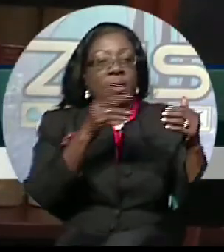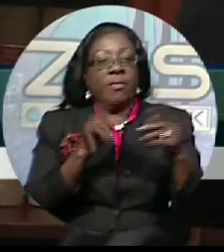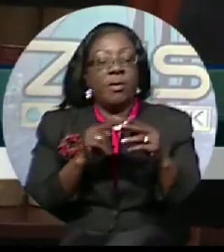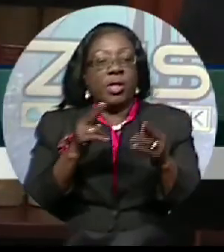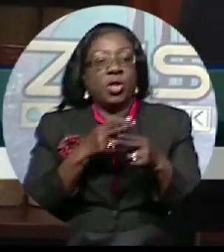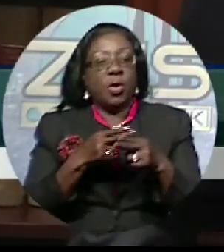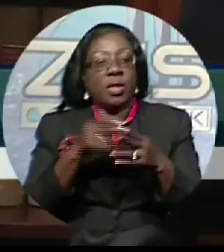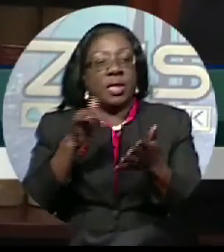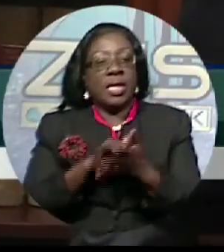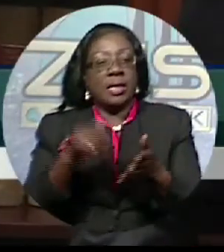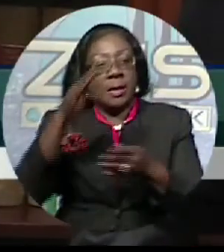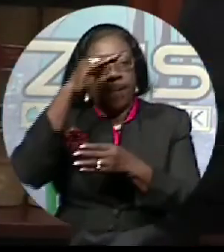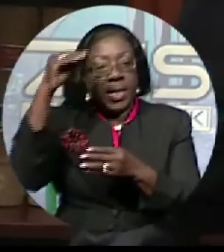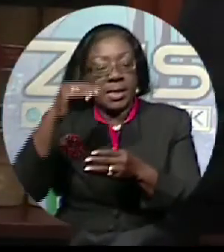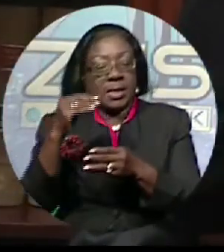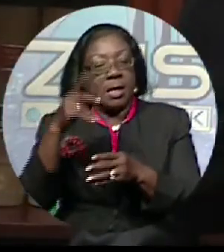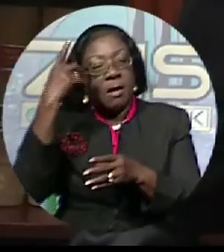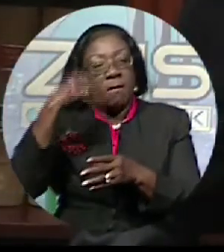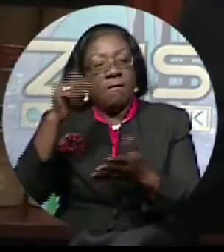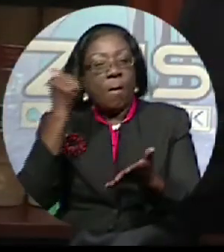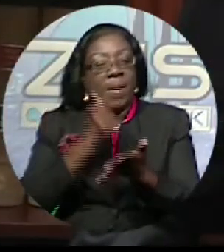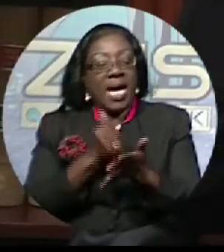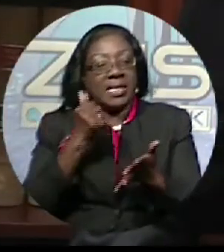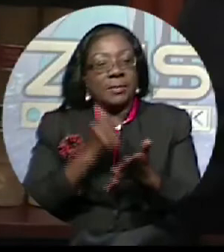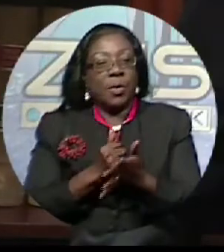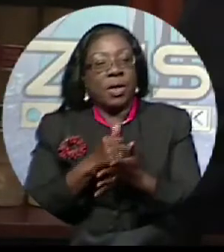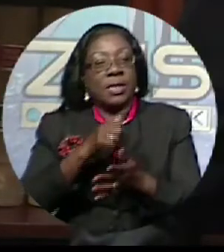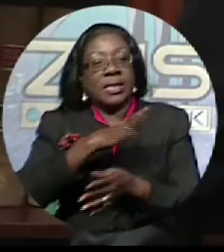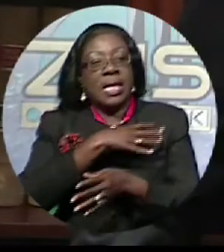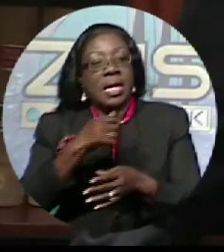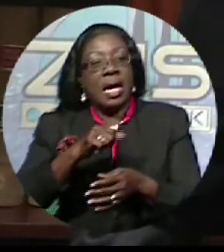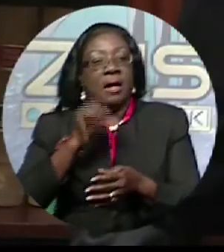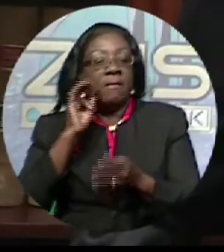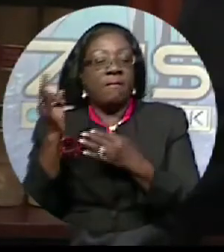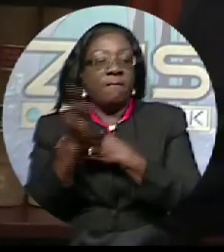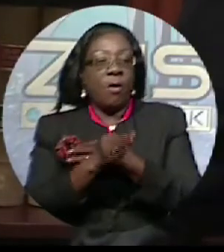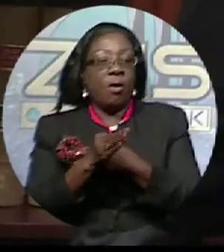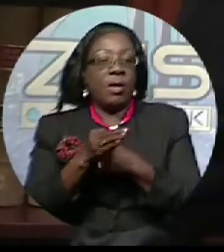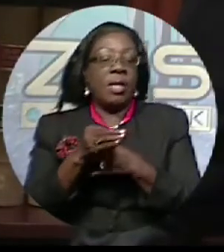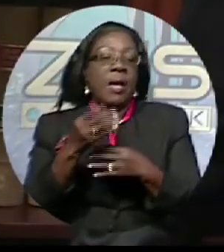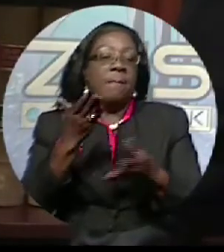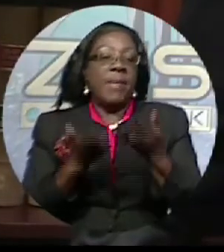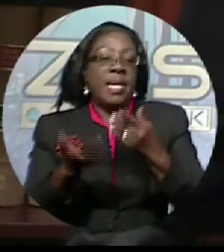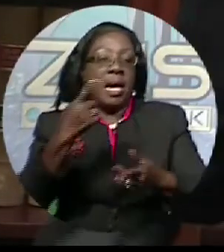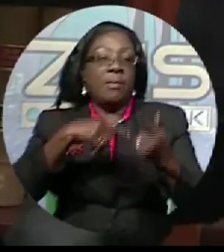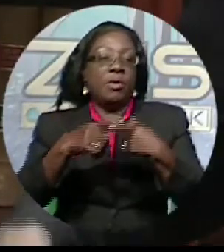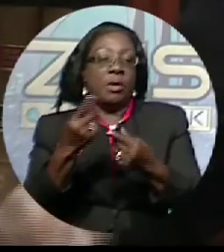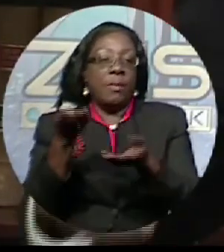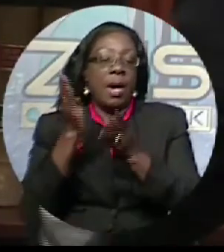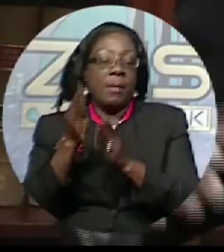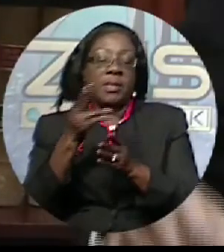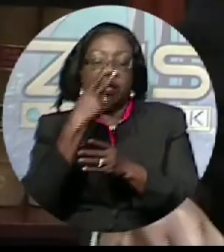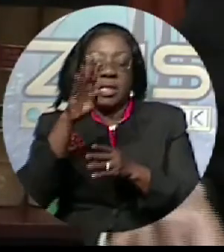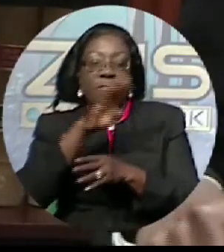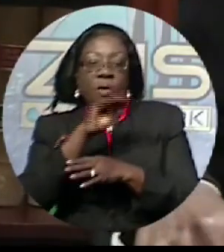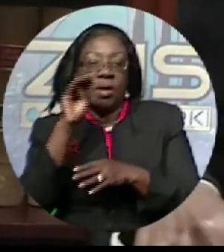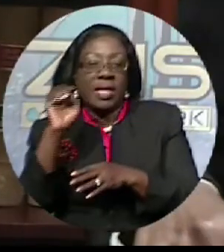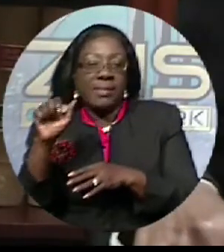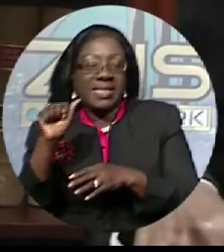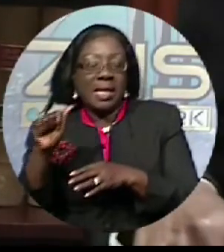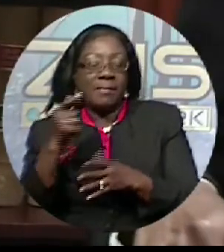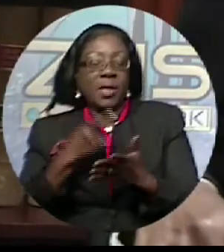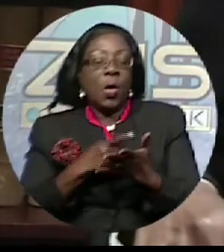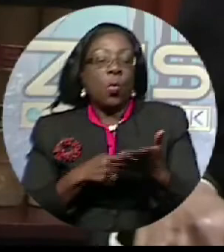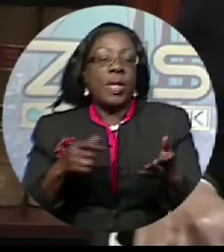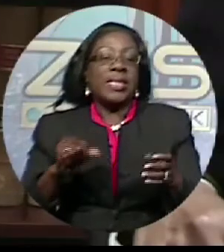minister responsible for passports and the foreign minister may visit the Bahamas just to see for themselves what the situation is